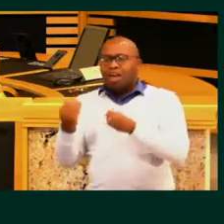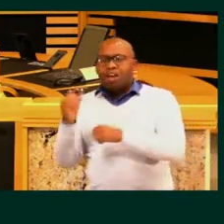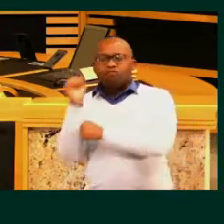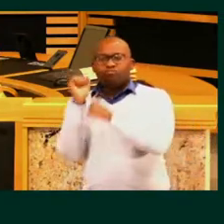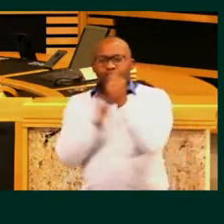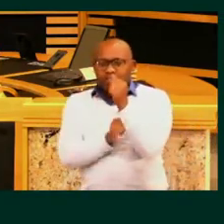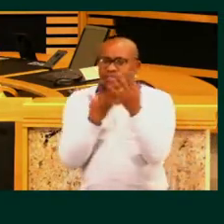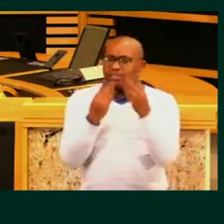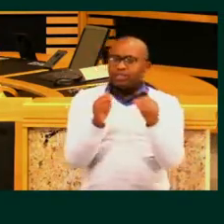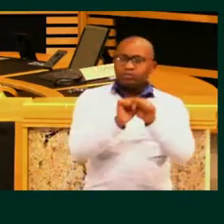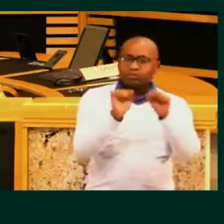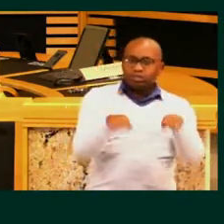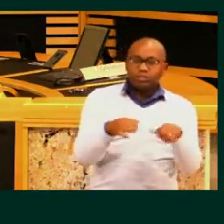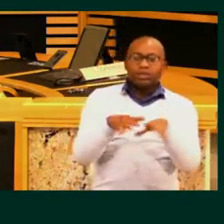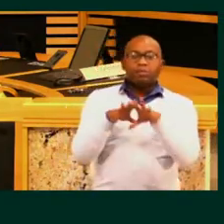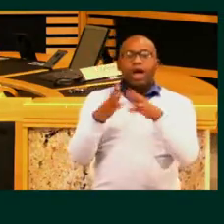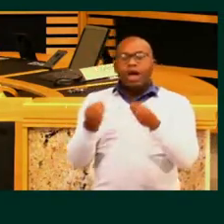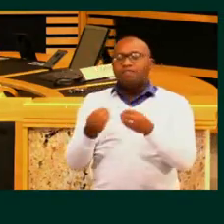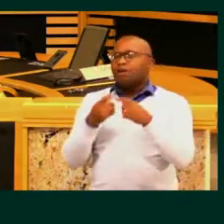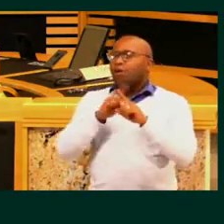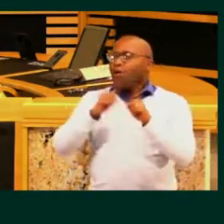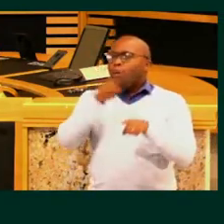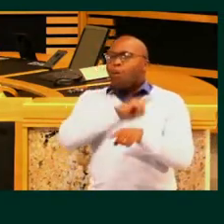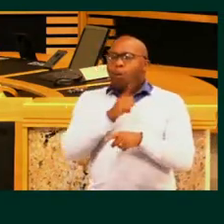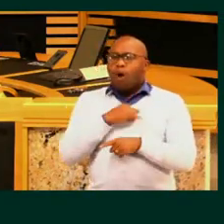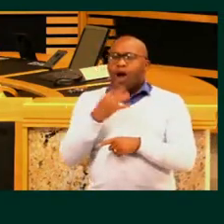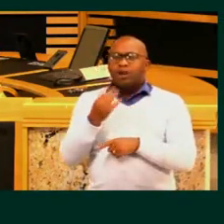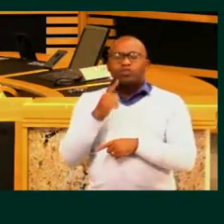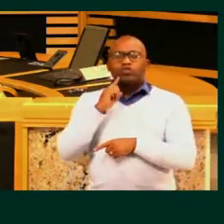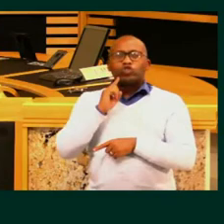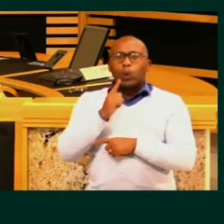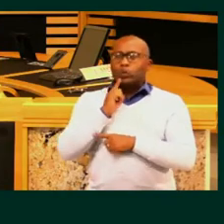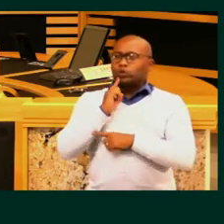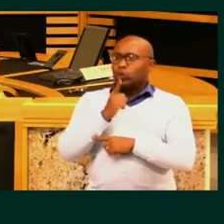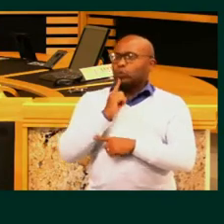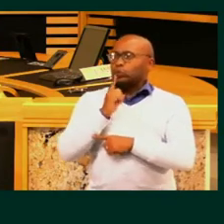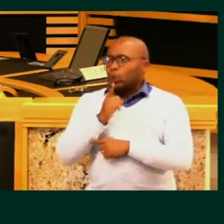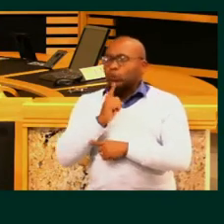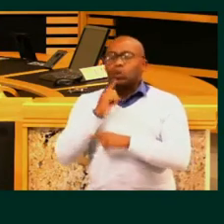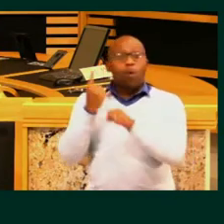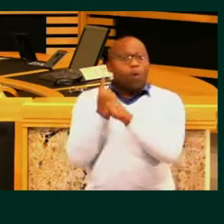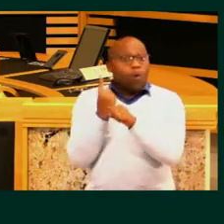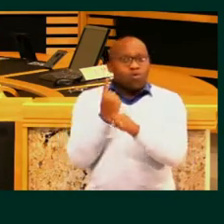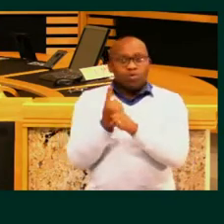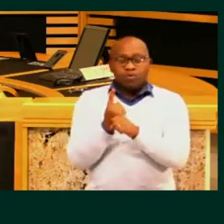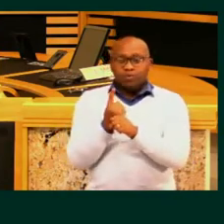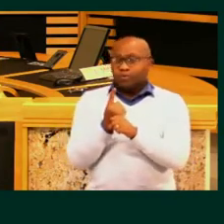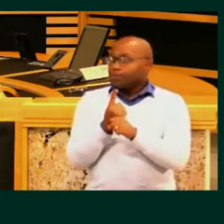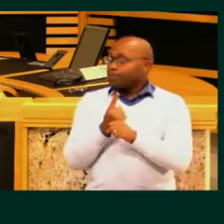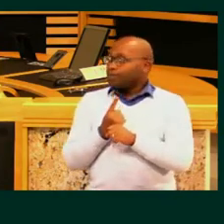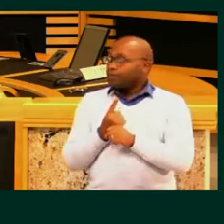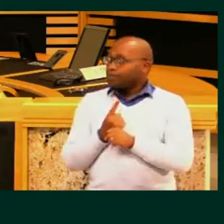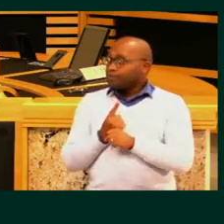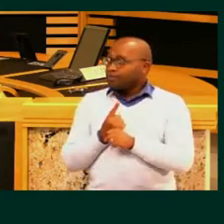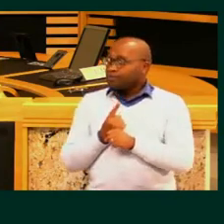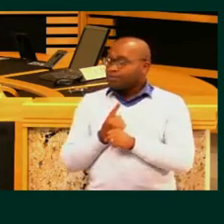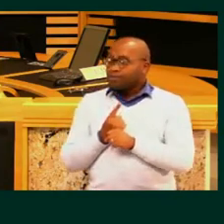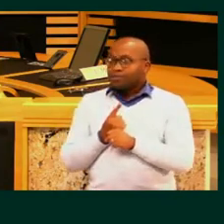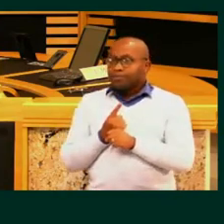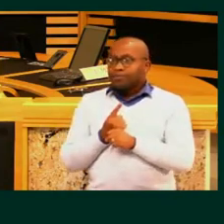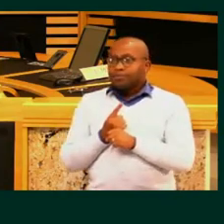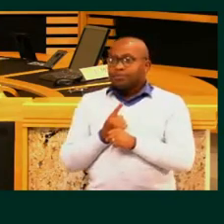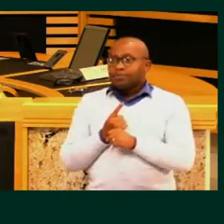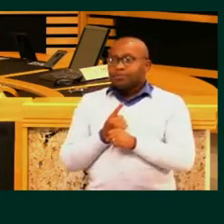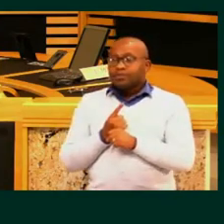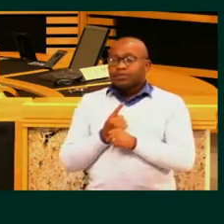place why still we talking it is like just like you know when you get sick when you get a flu sometimes you take antibiotics and